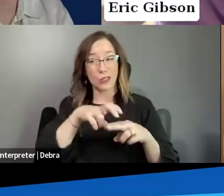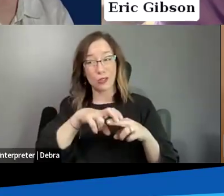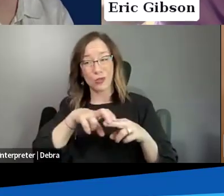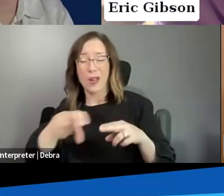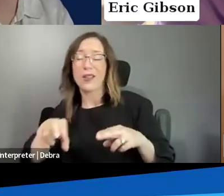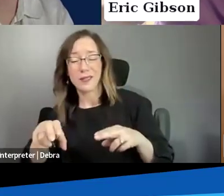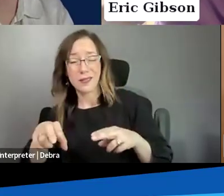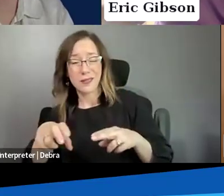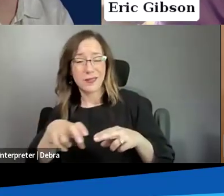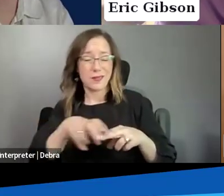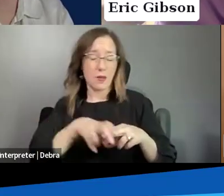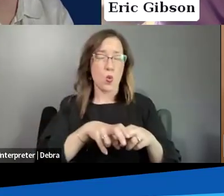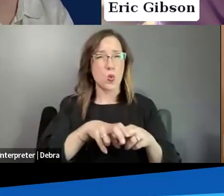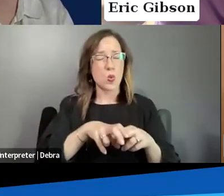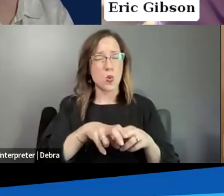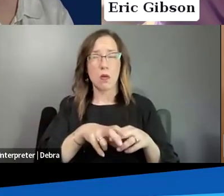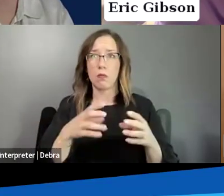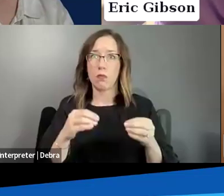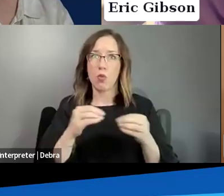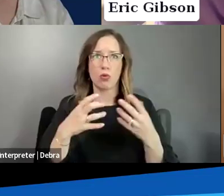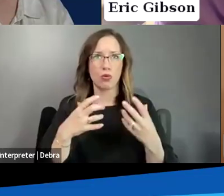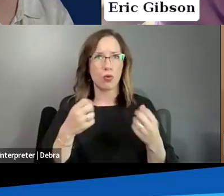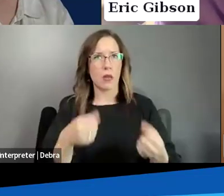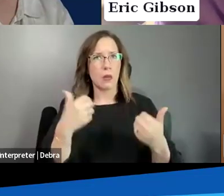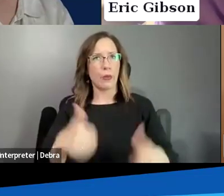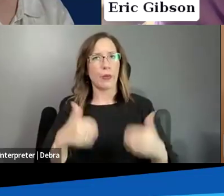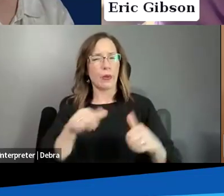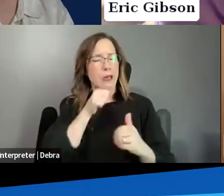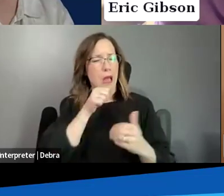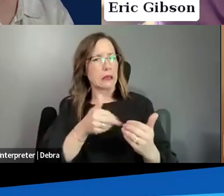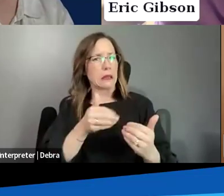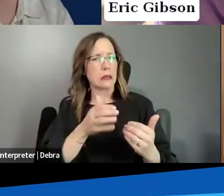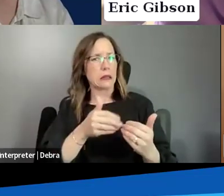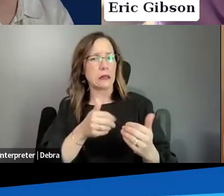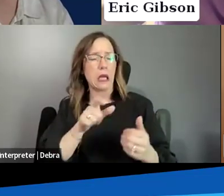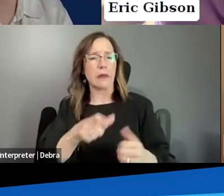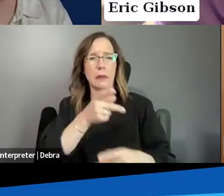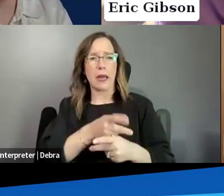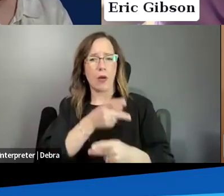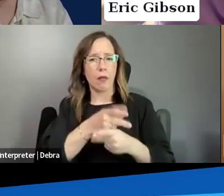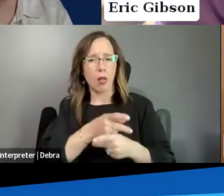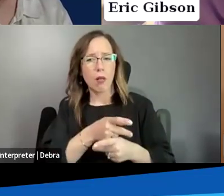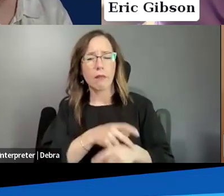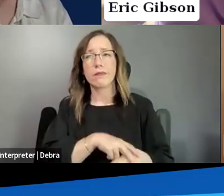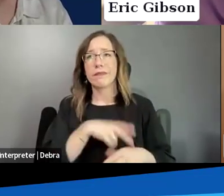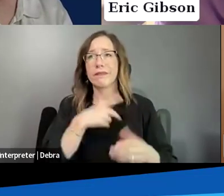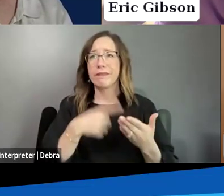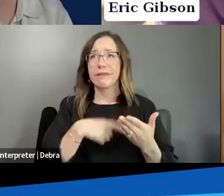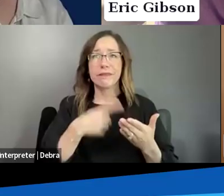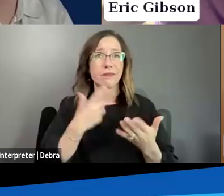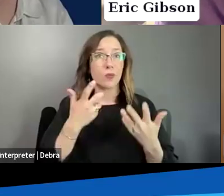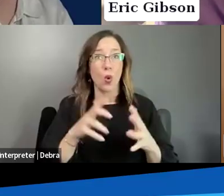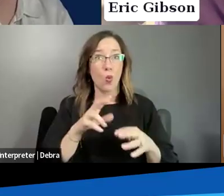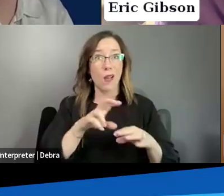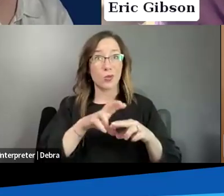be. You have to use more strength, and you have to be careful. At times, you don't want to have no